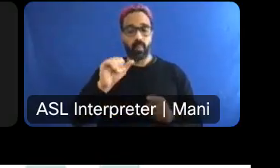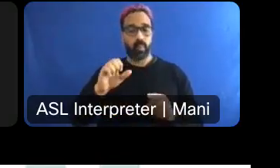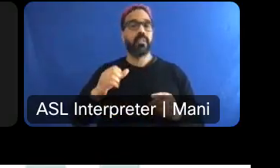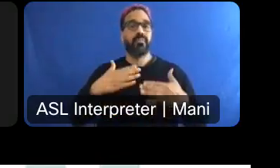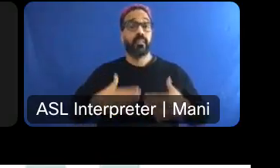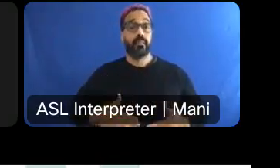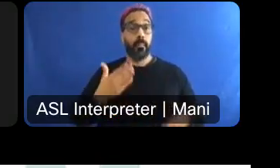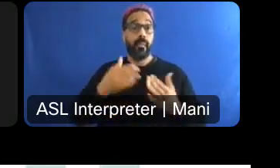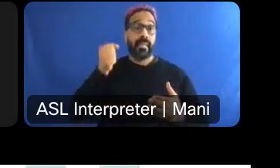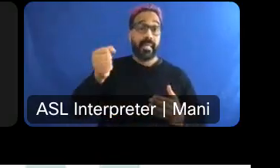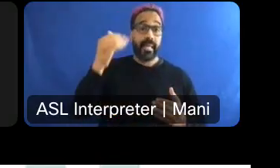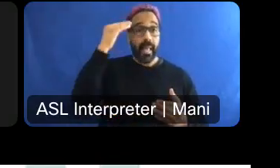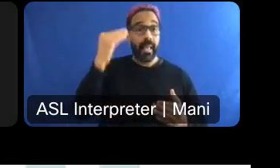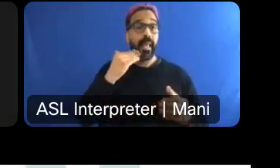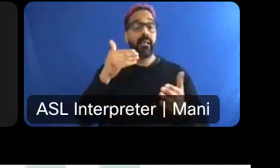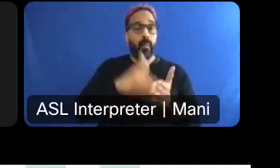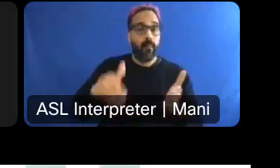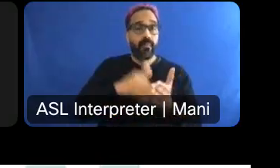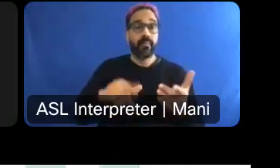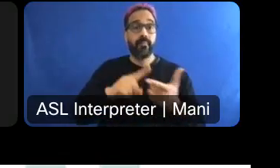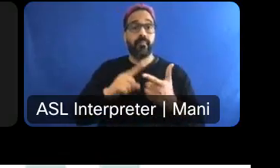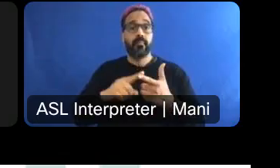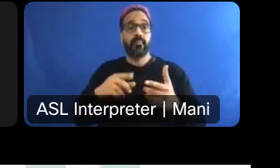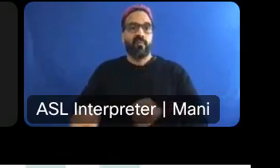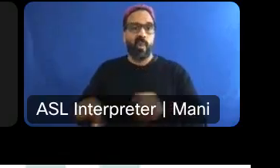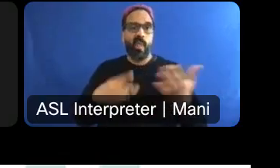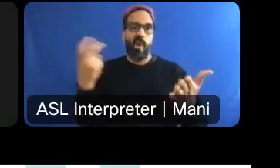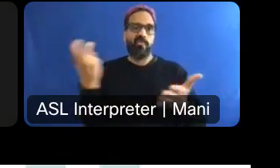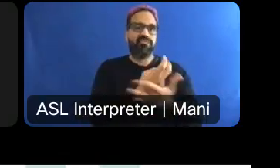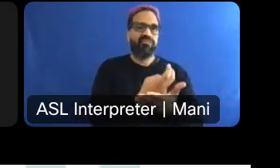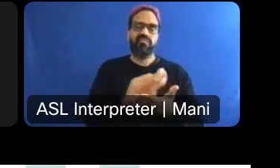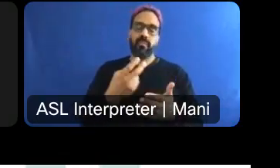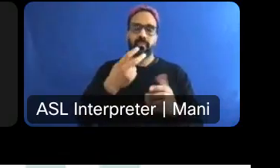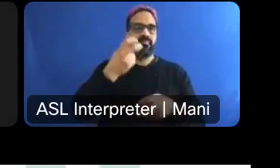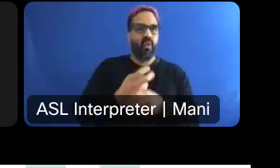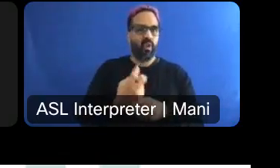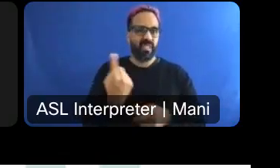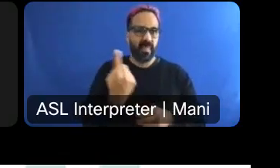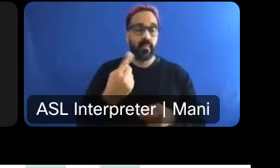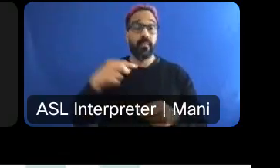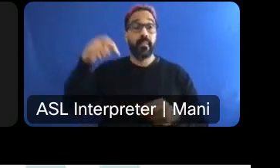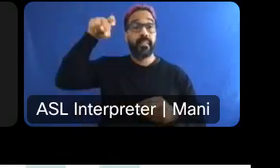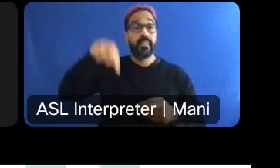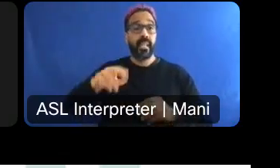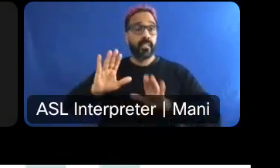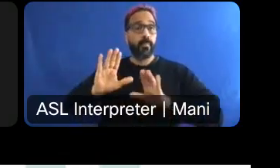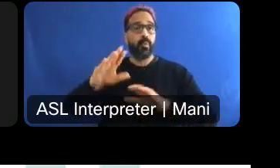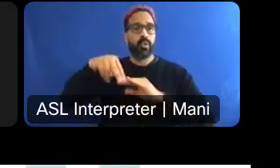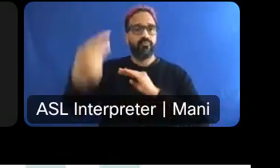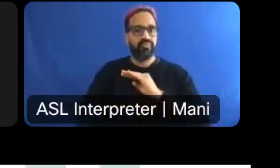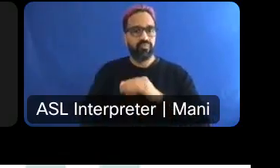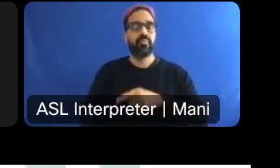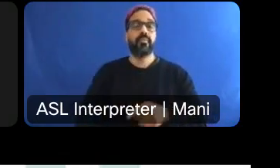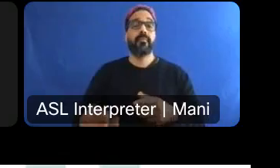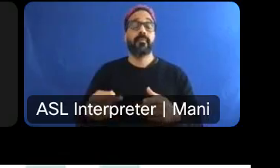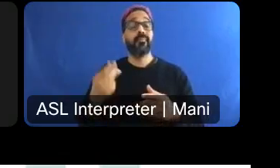head, being thrown against hard surfaces, pushed down a flight of stairs, and ultimately is a